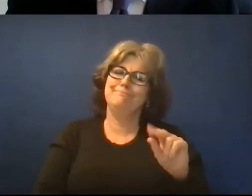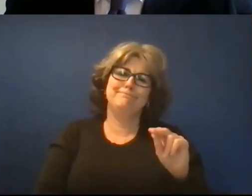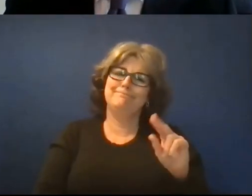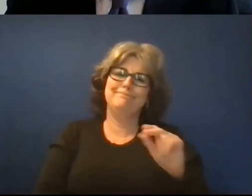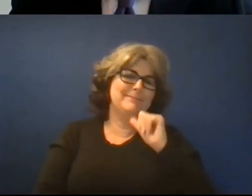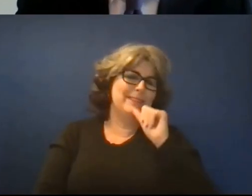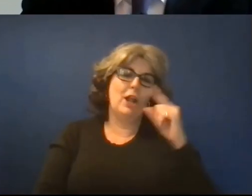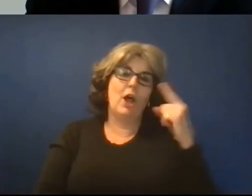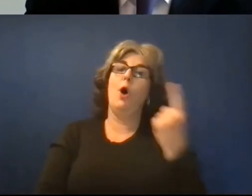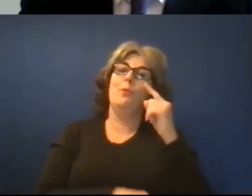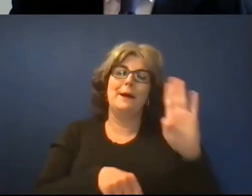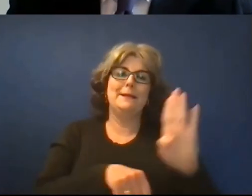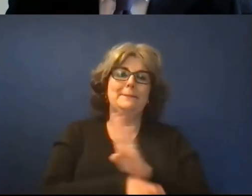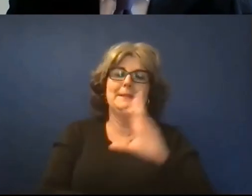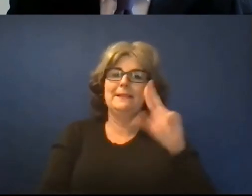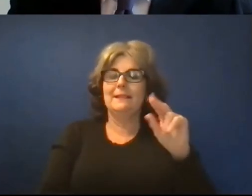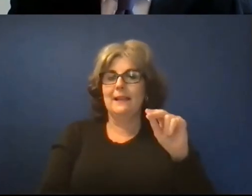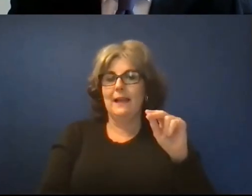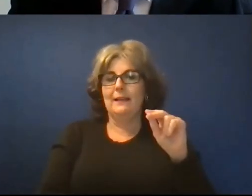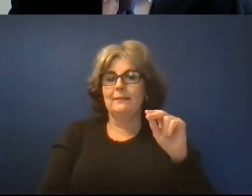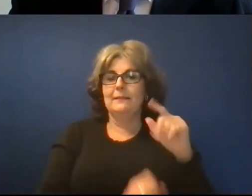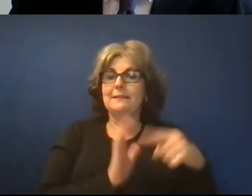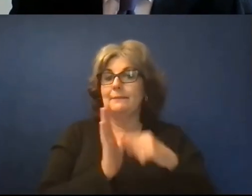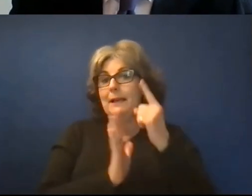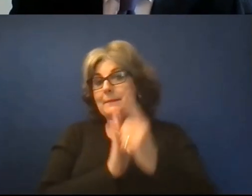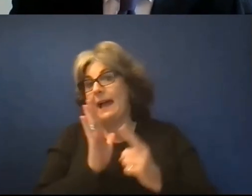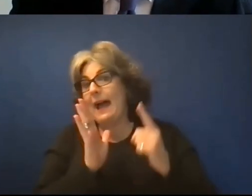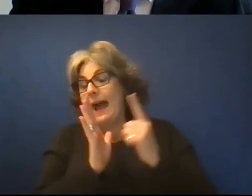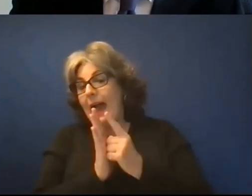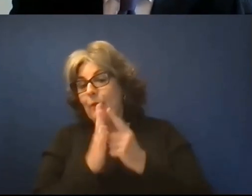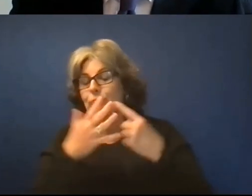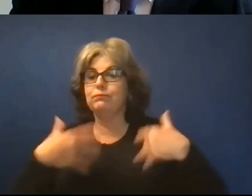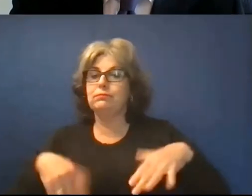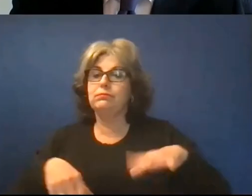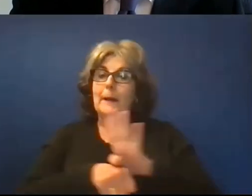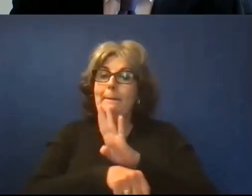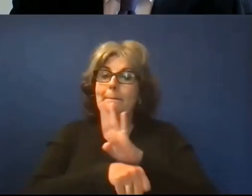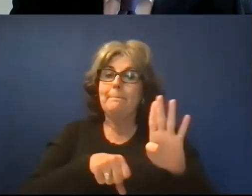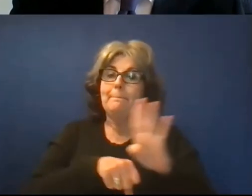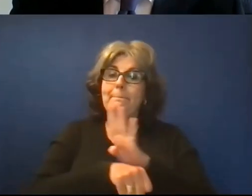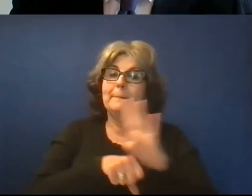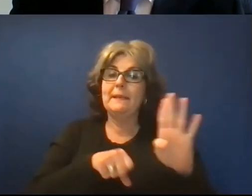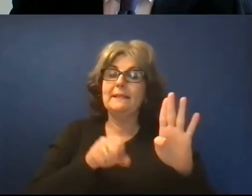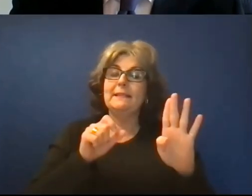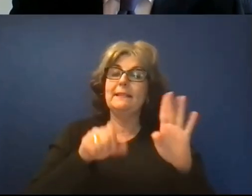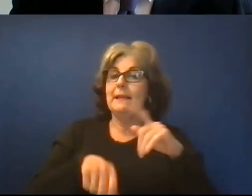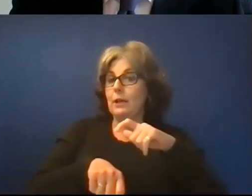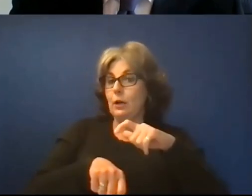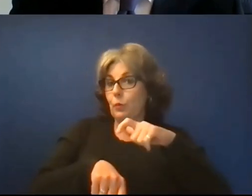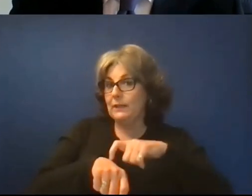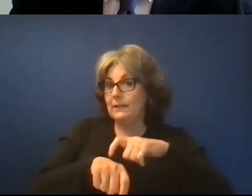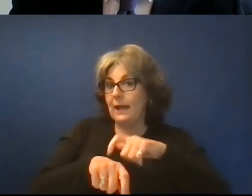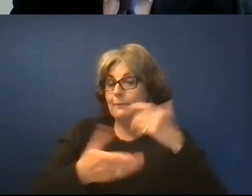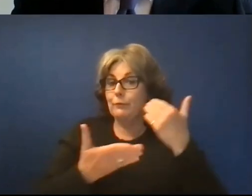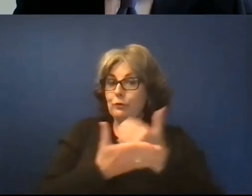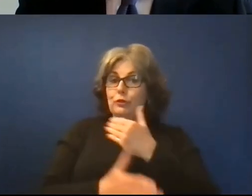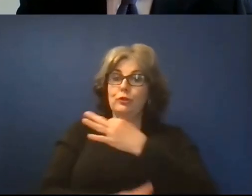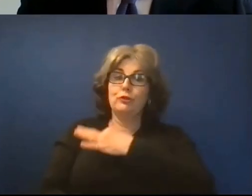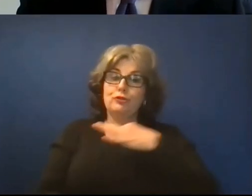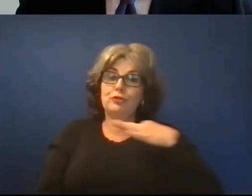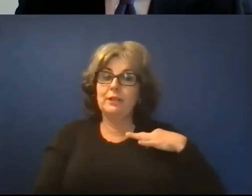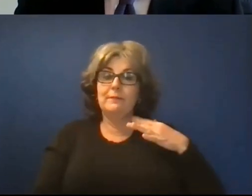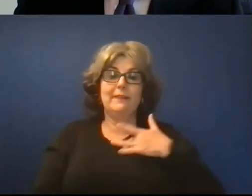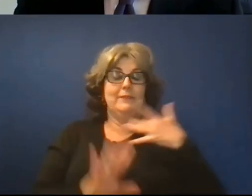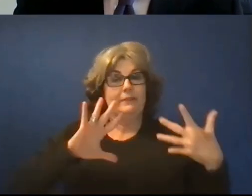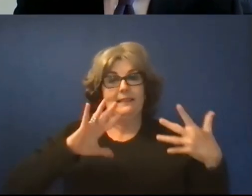time. It's, you know, it has its certain hours of the day where it's a lot of times during change of shift, for example, it feels very